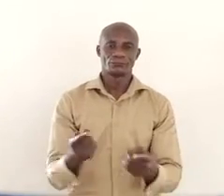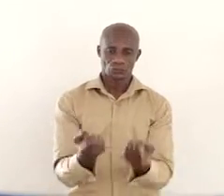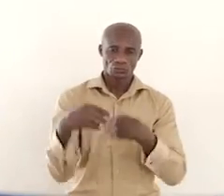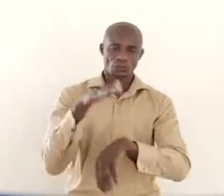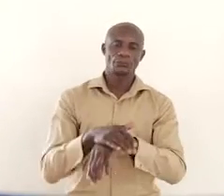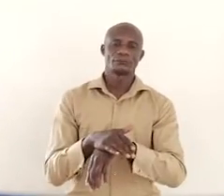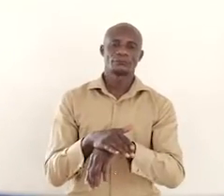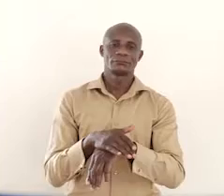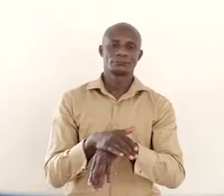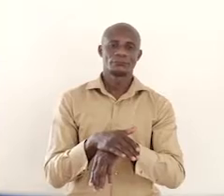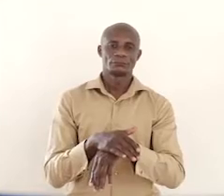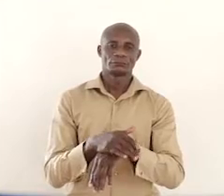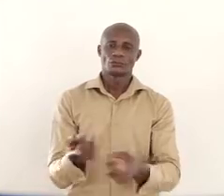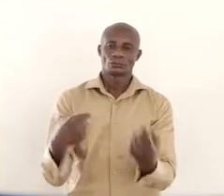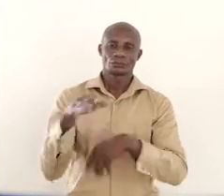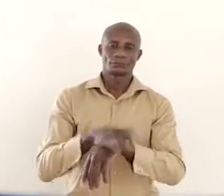difference.